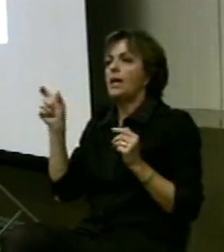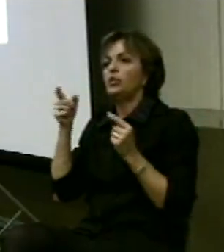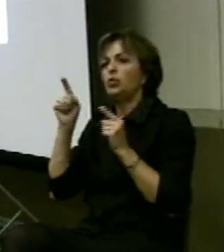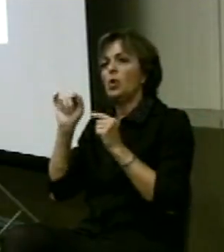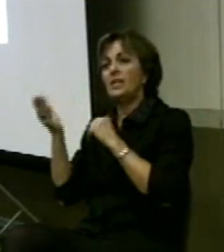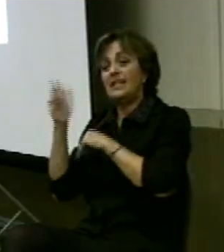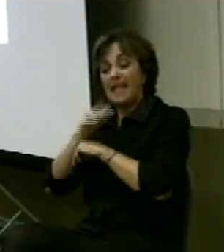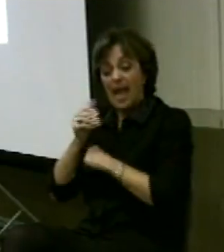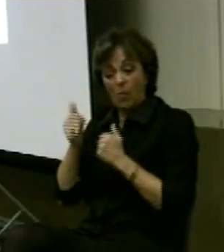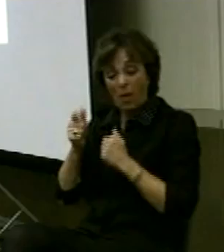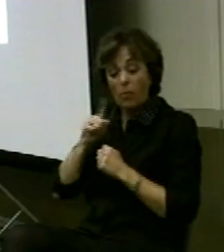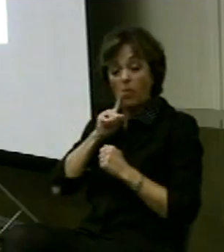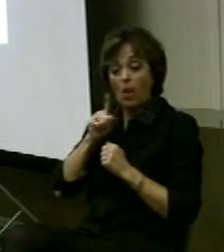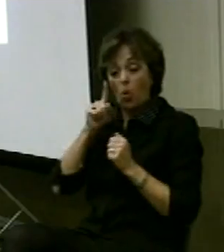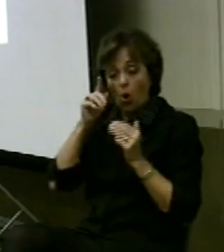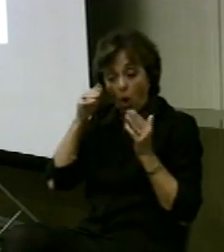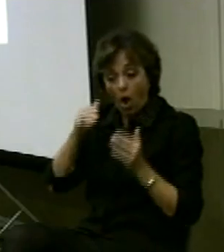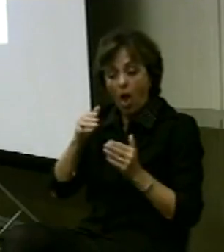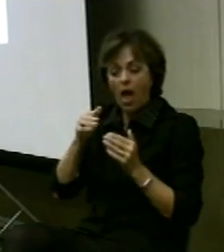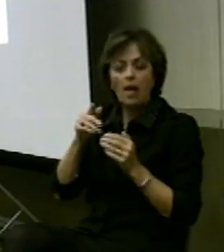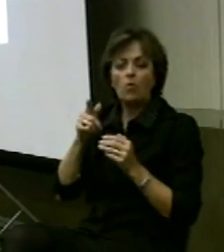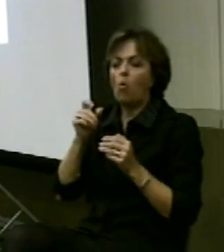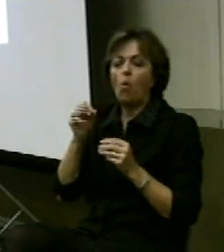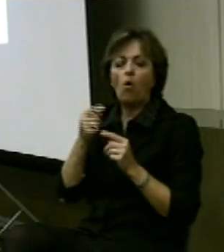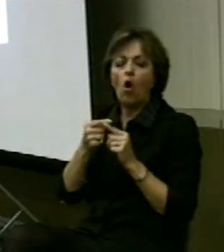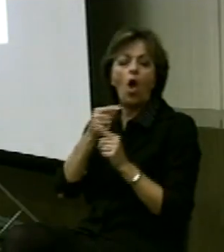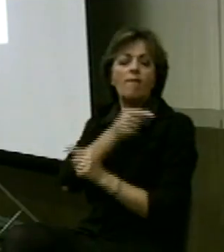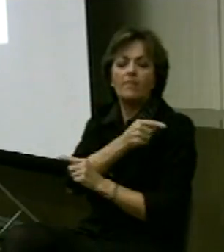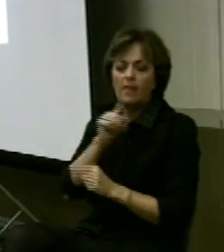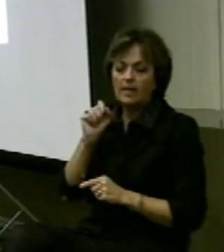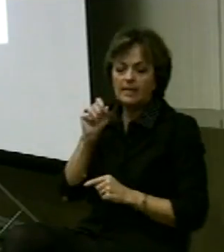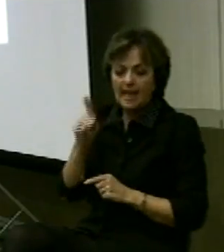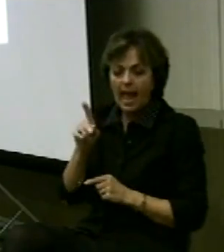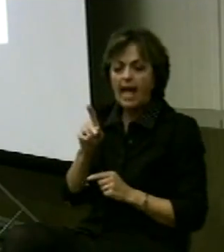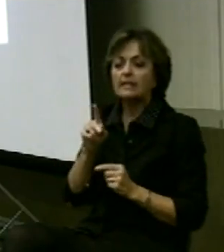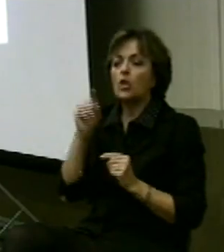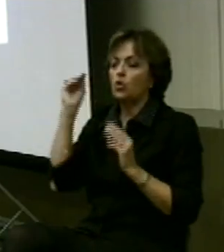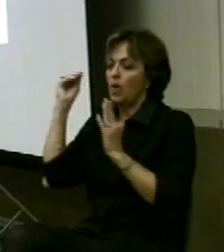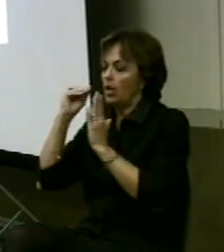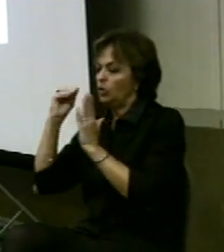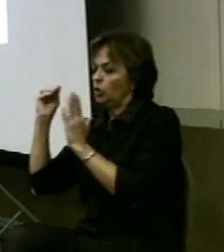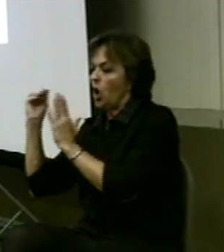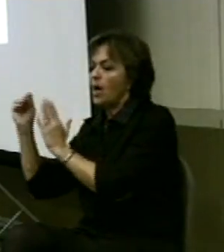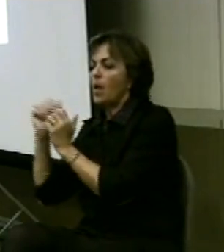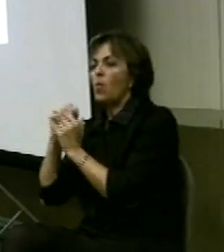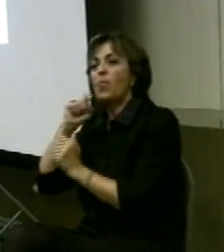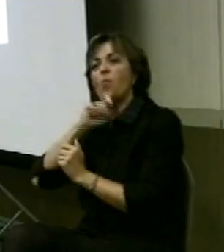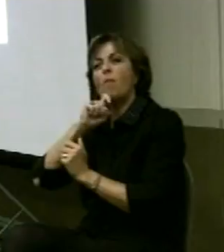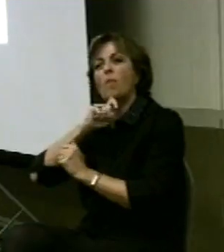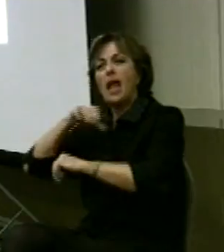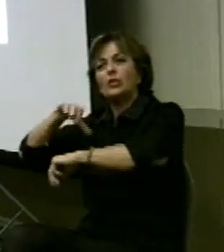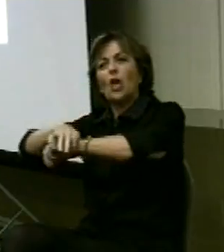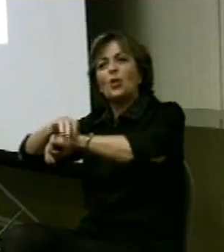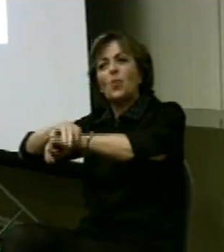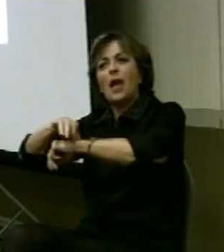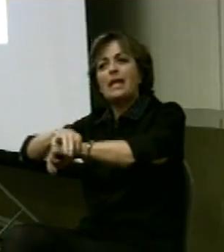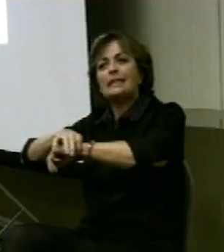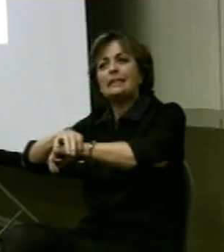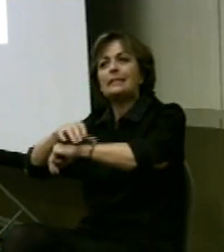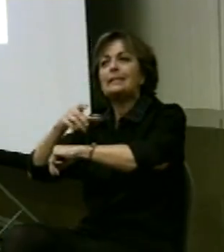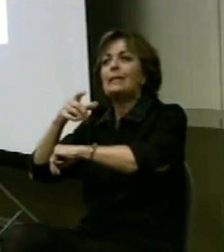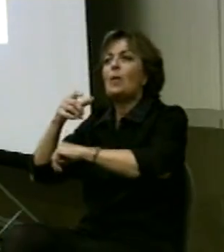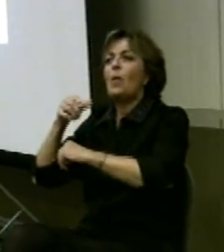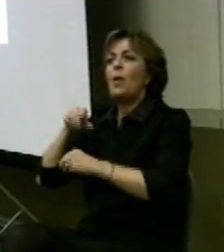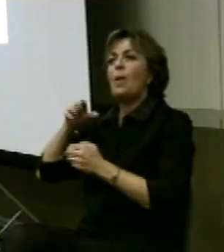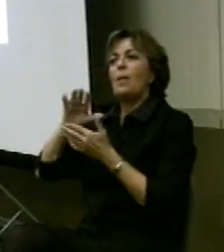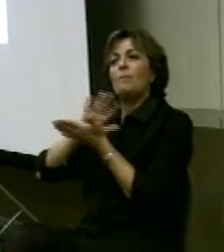kind of on or off task during that given chunk, and then you could easily chart that or tally that with rubber bands on your wrist or maybe paper clips in your